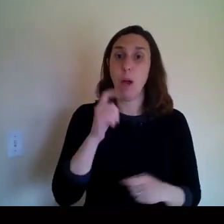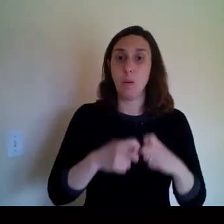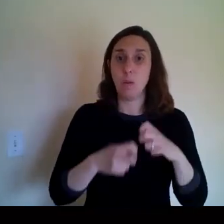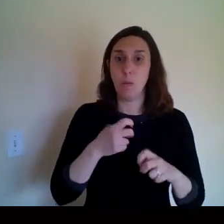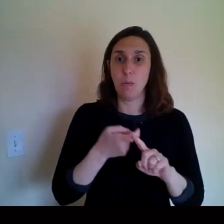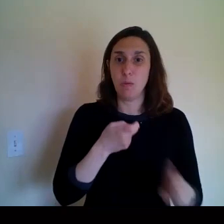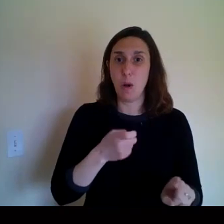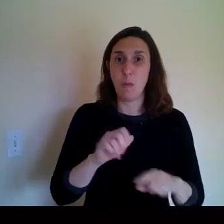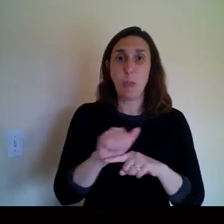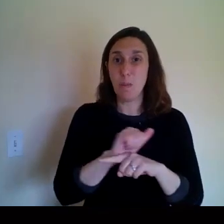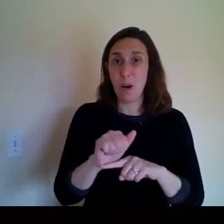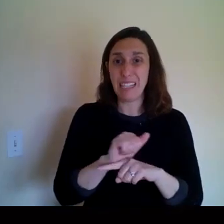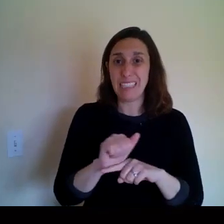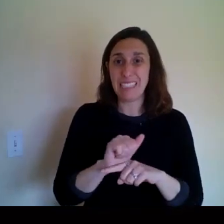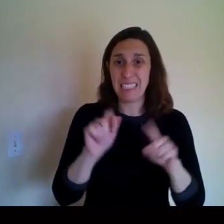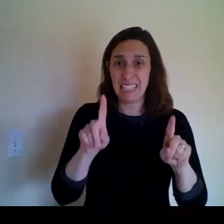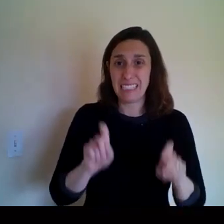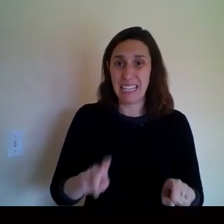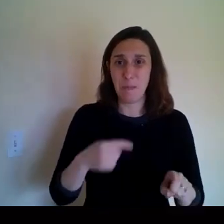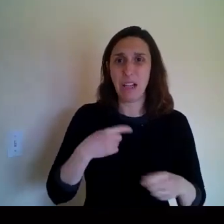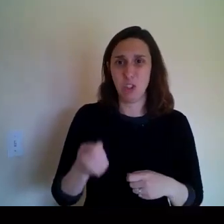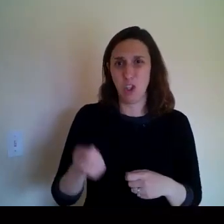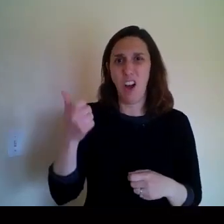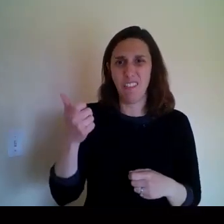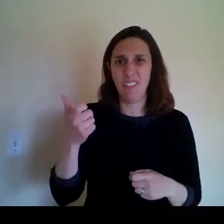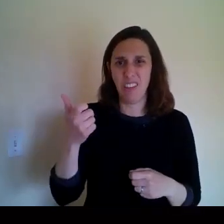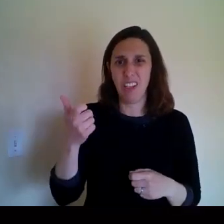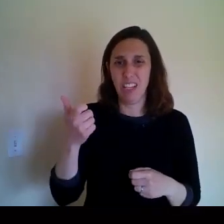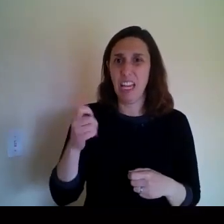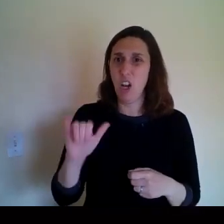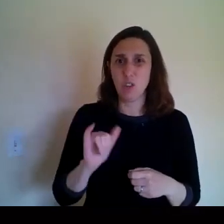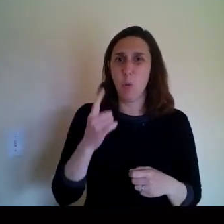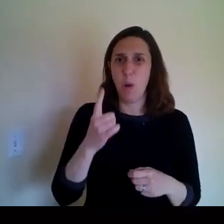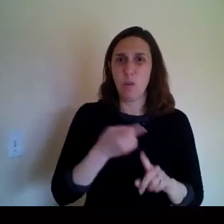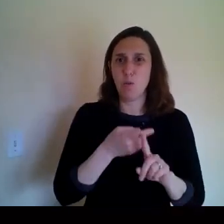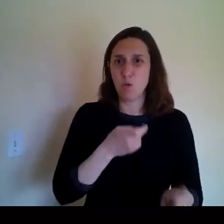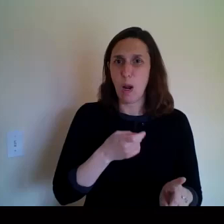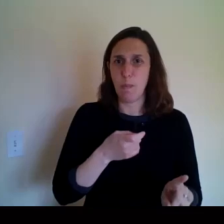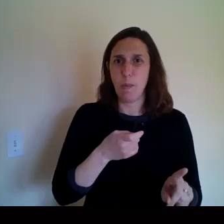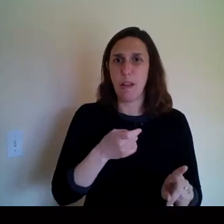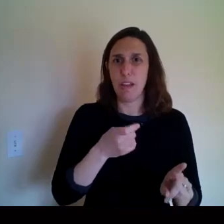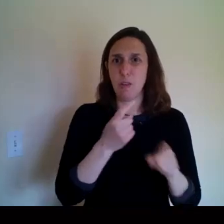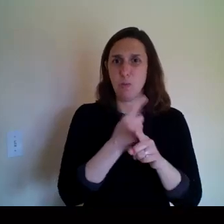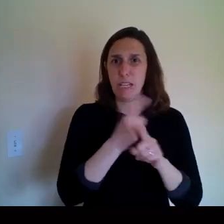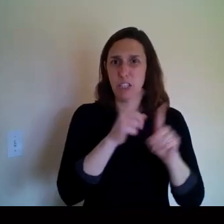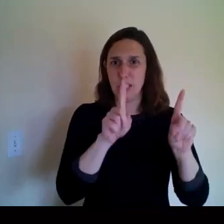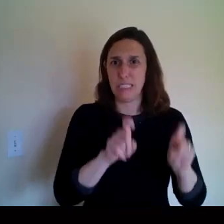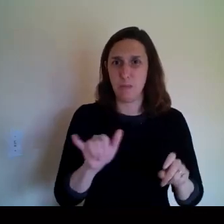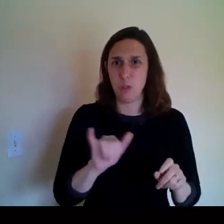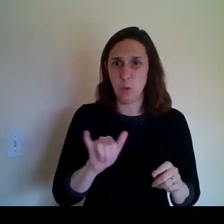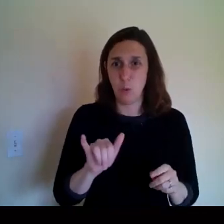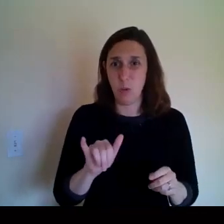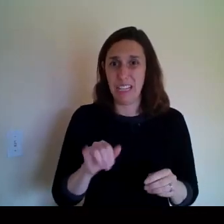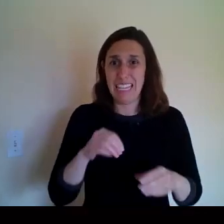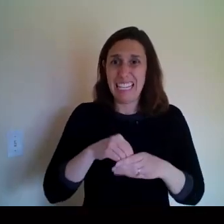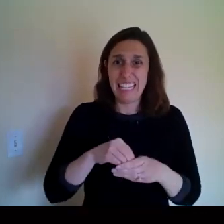and also from the exam. In some circumstances, not all, it was randomly generating a